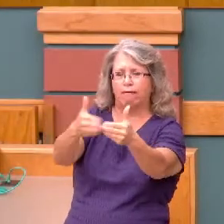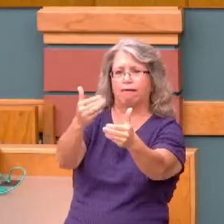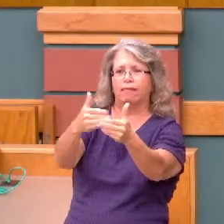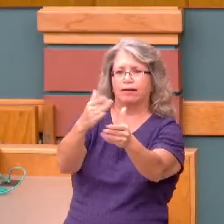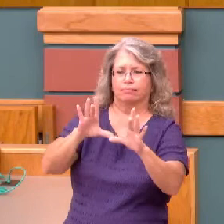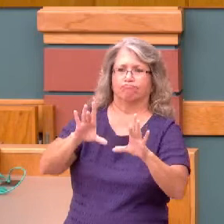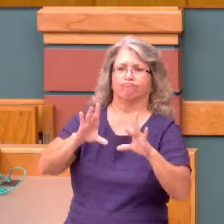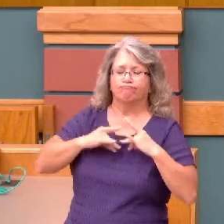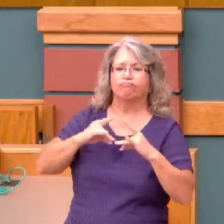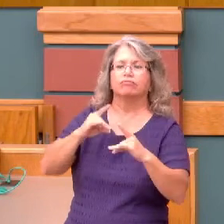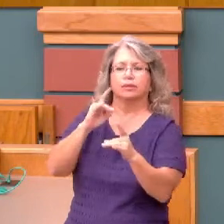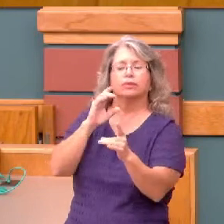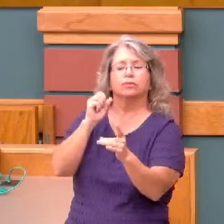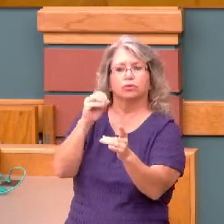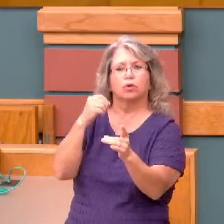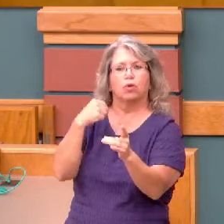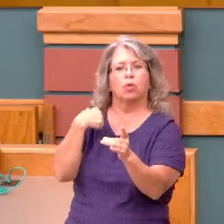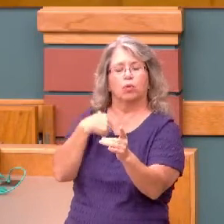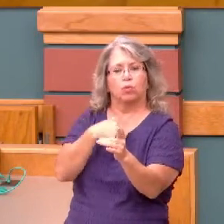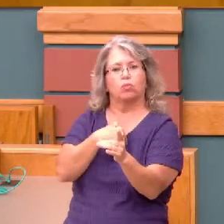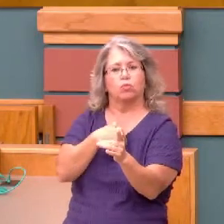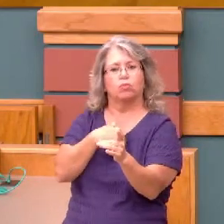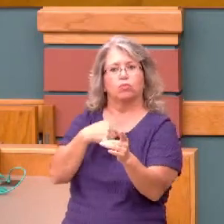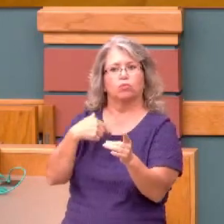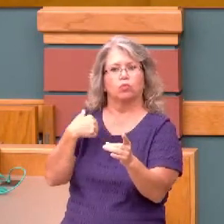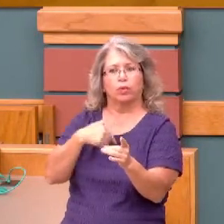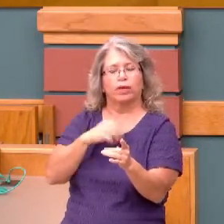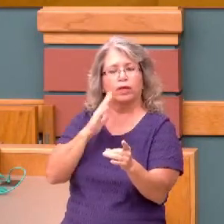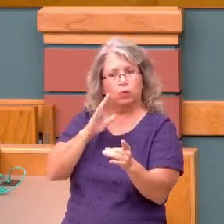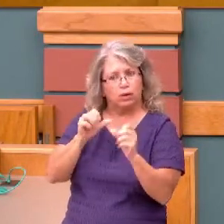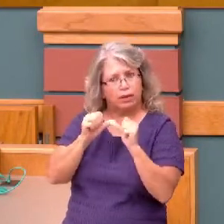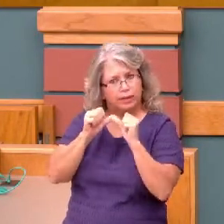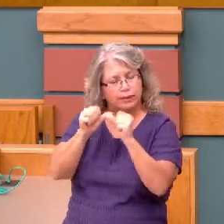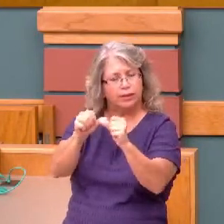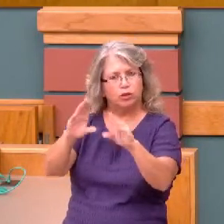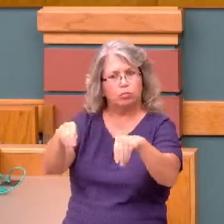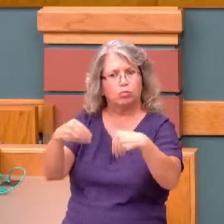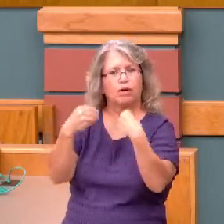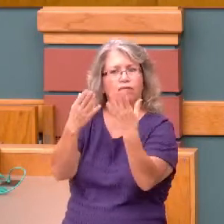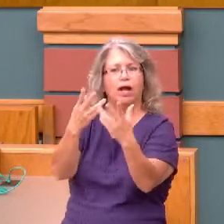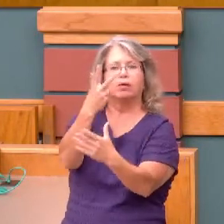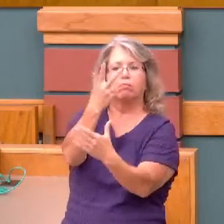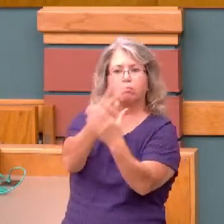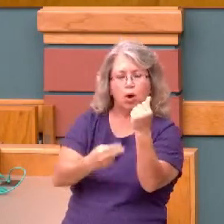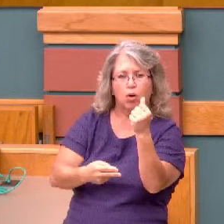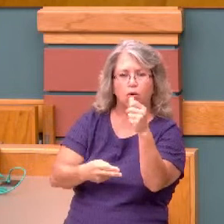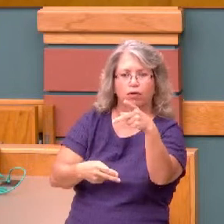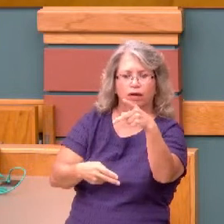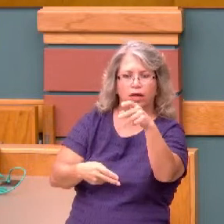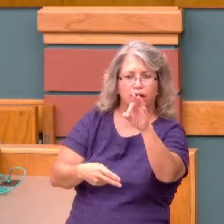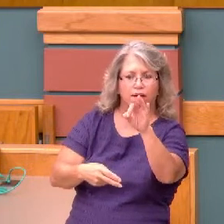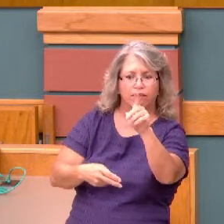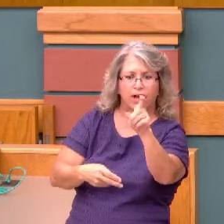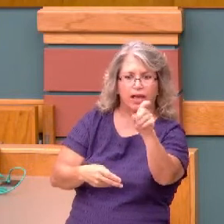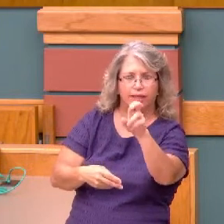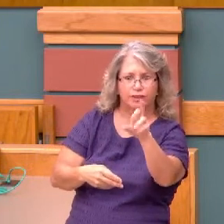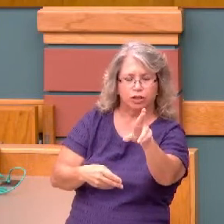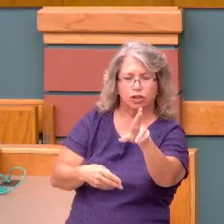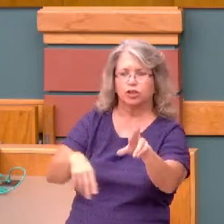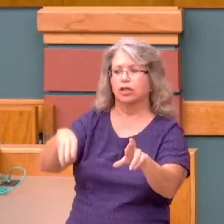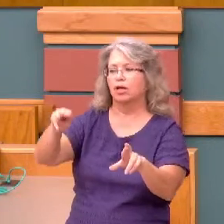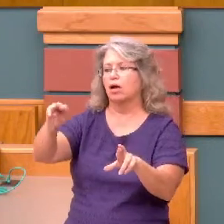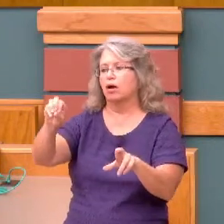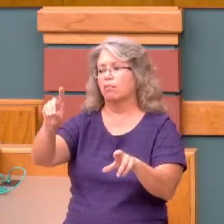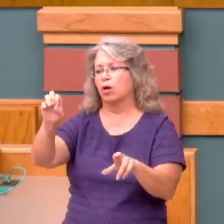and Nueces County Health District will continue to provide both the Pfizer and Moderna vaccines. The